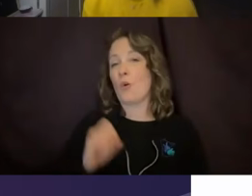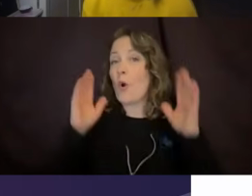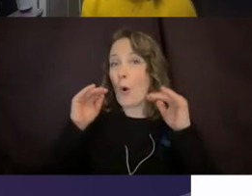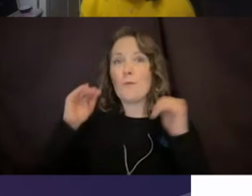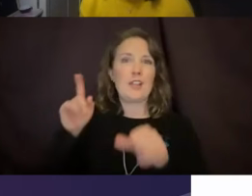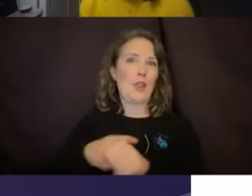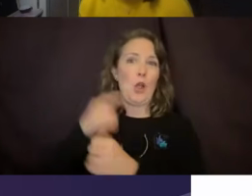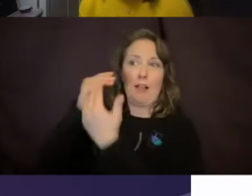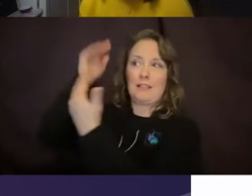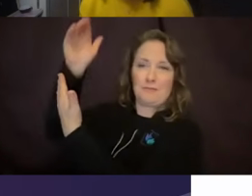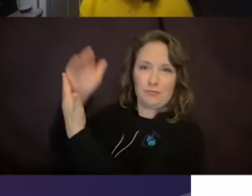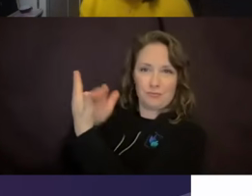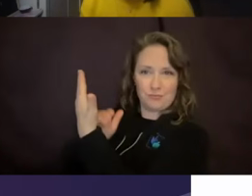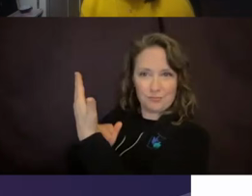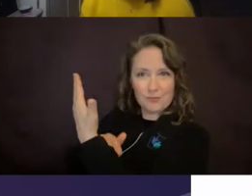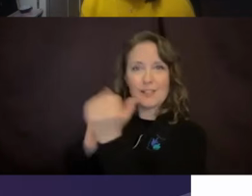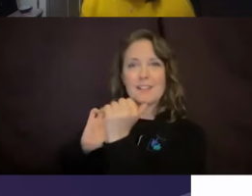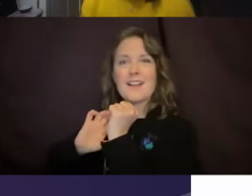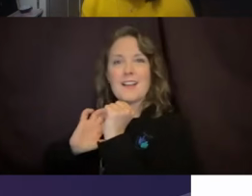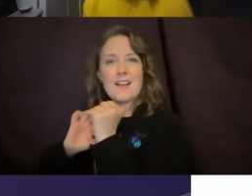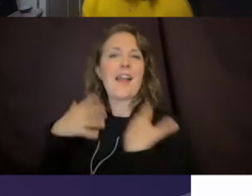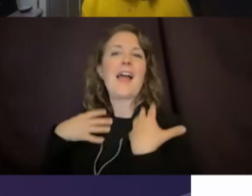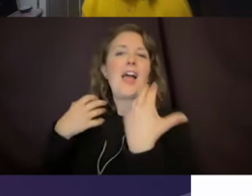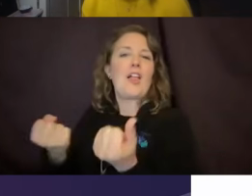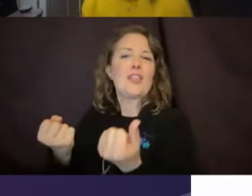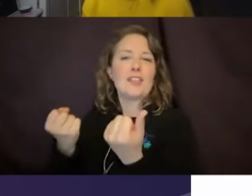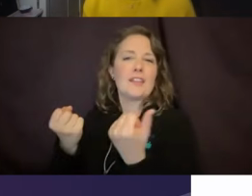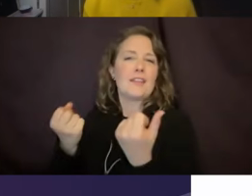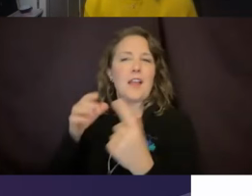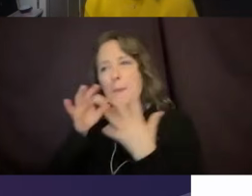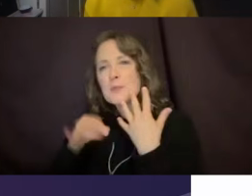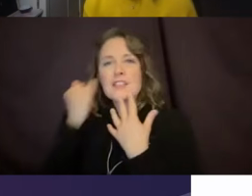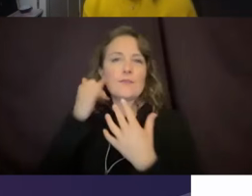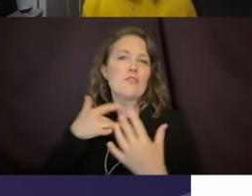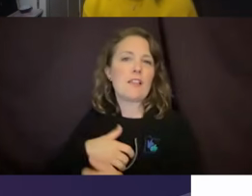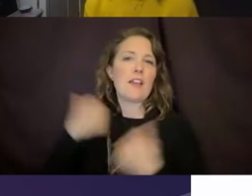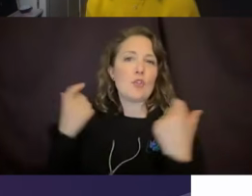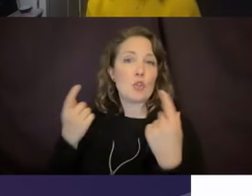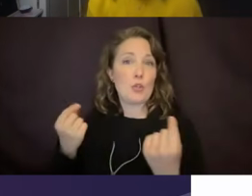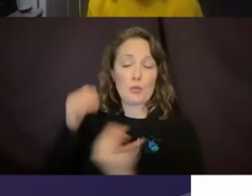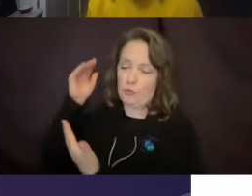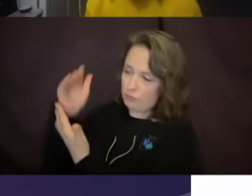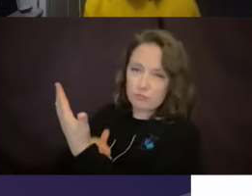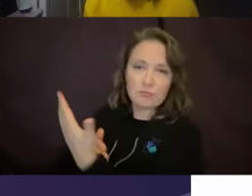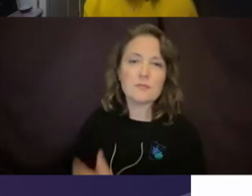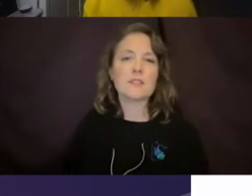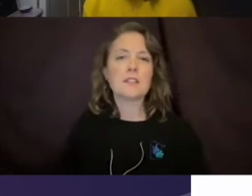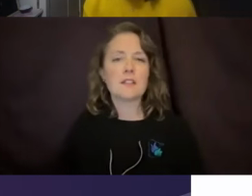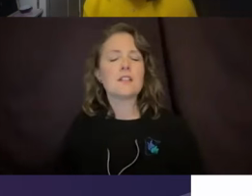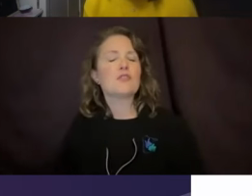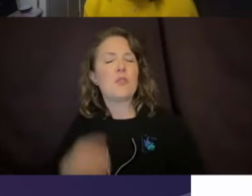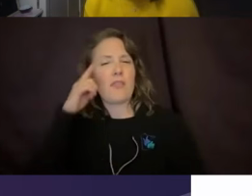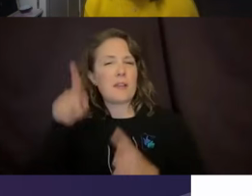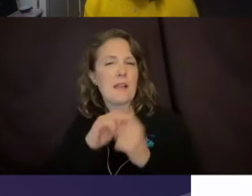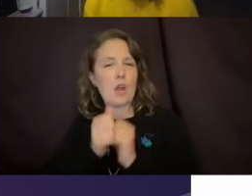make them angry, is a list of healthy things to do when they feel angry. So being able to think about kind of those coping mechanisms